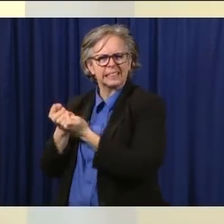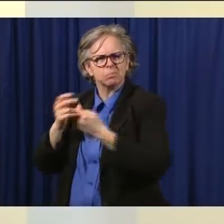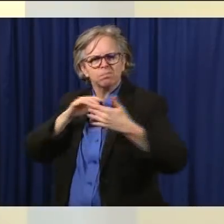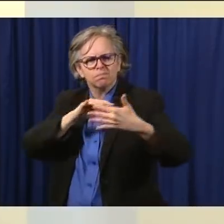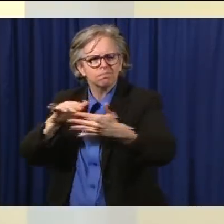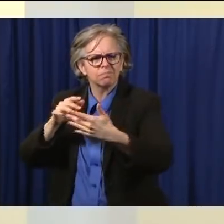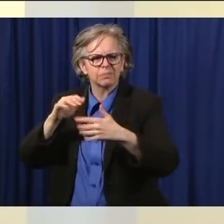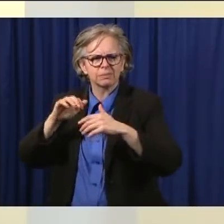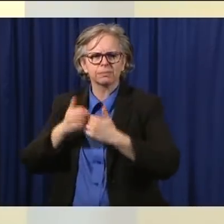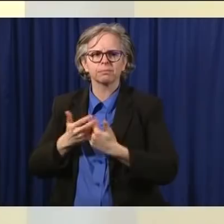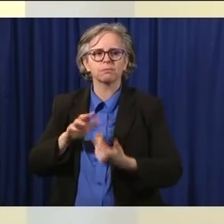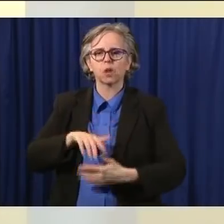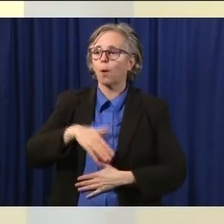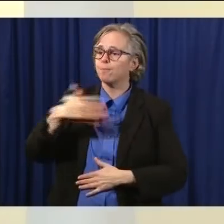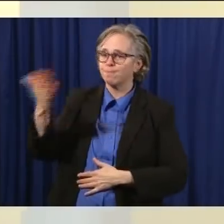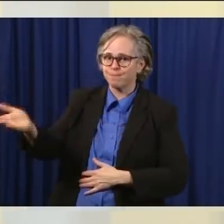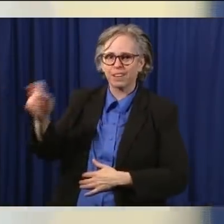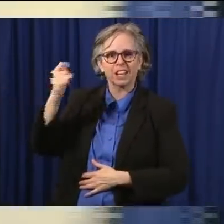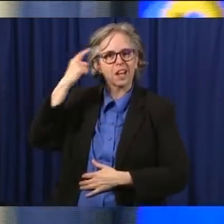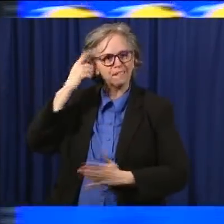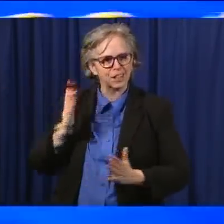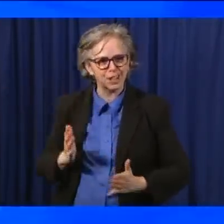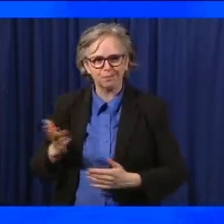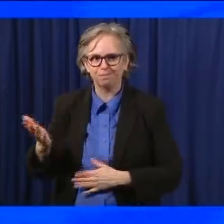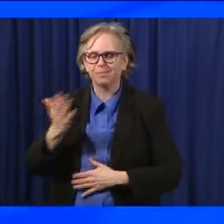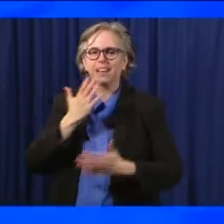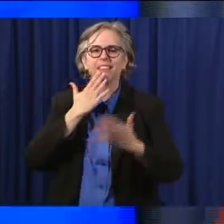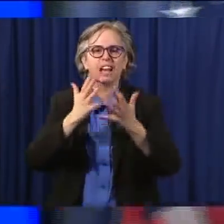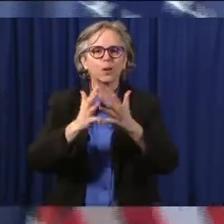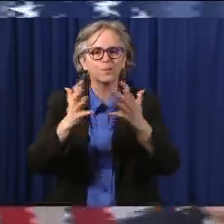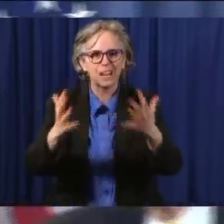governor. Dr. Acton, thank you very much.